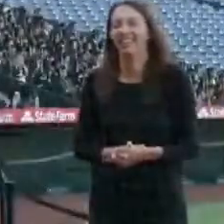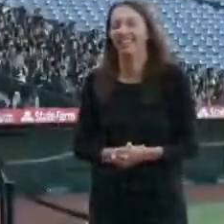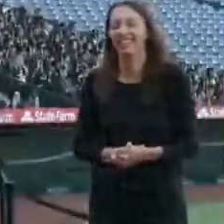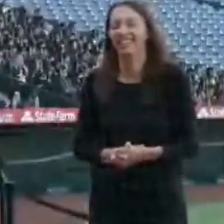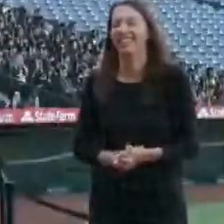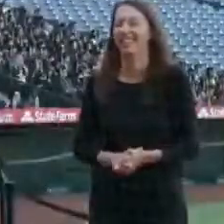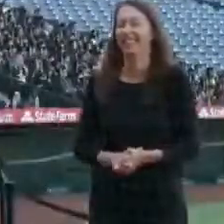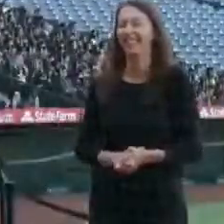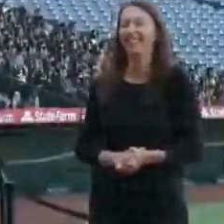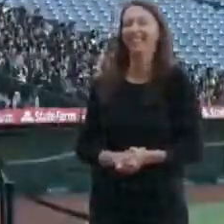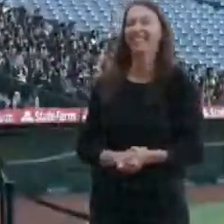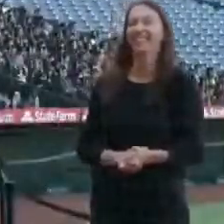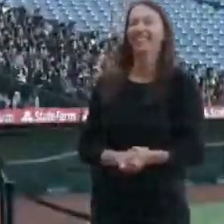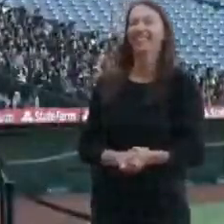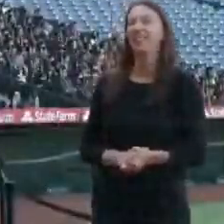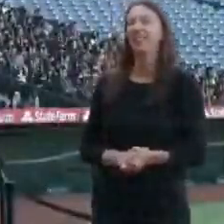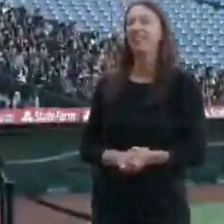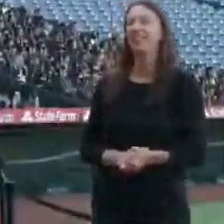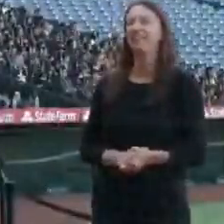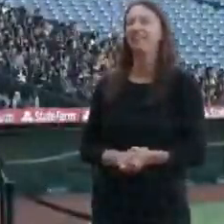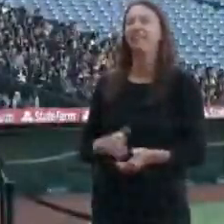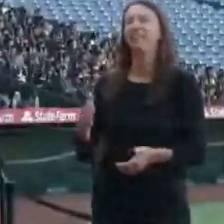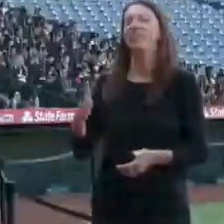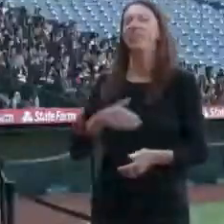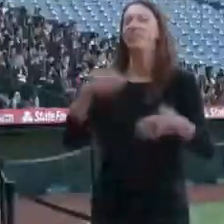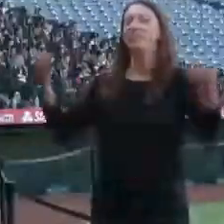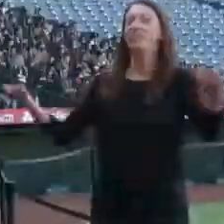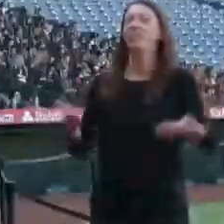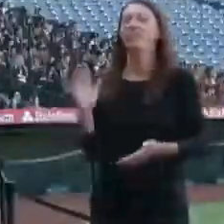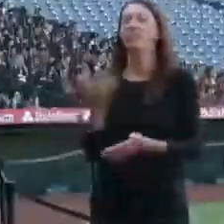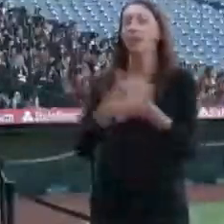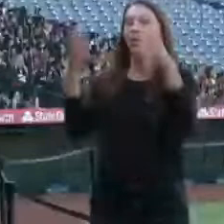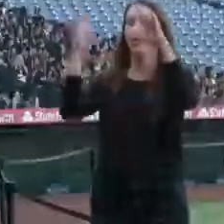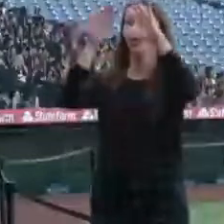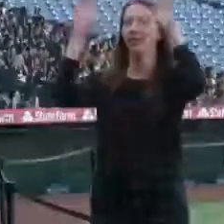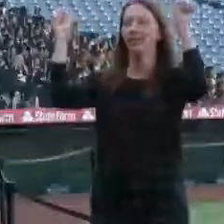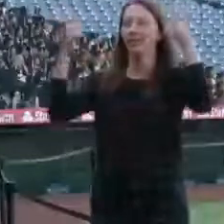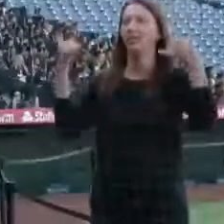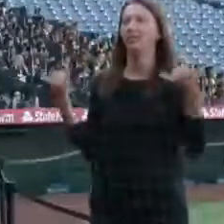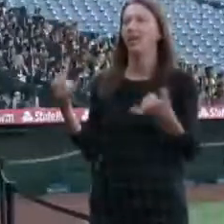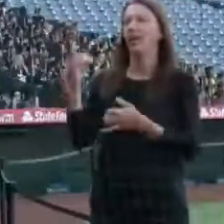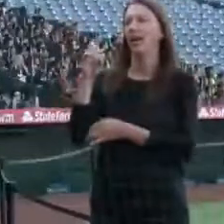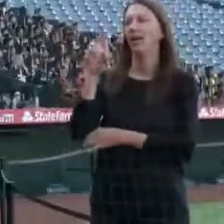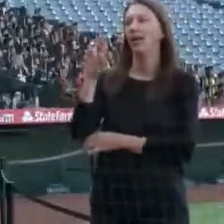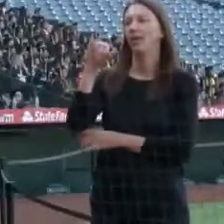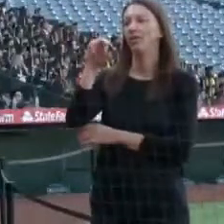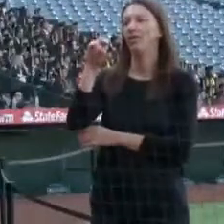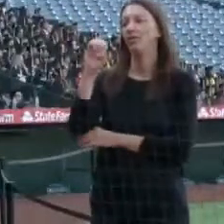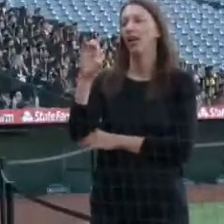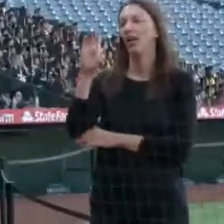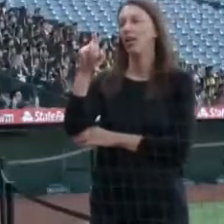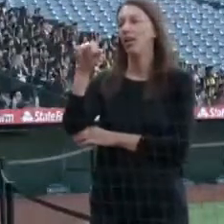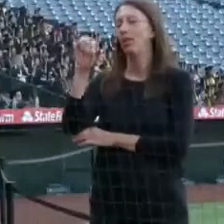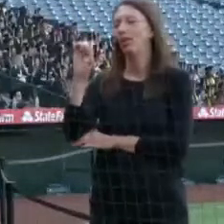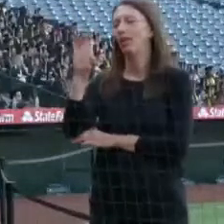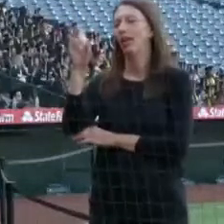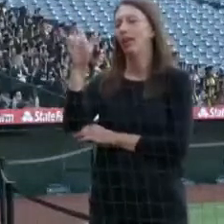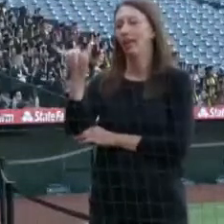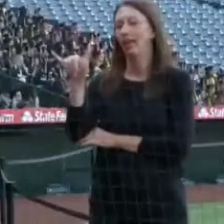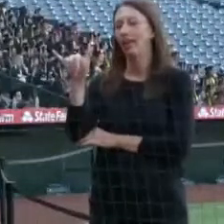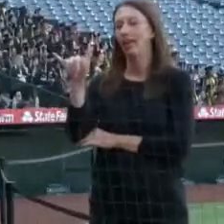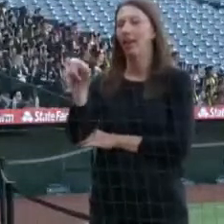It is my privilege today to introduce our president, Dr. Jane Close Conley. She is